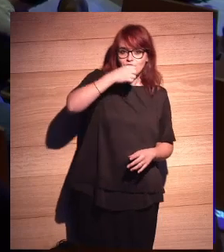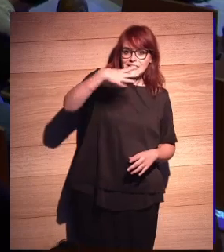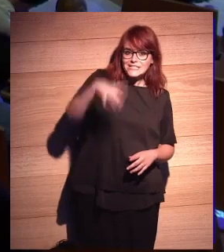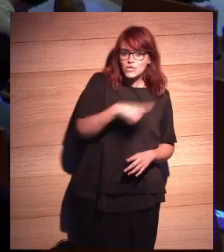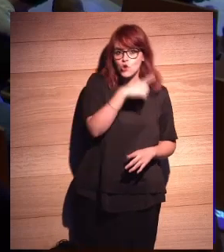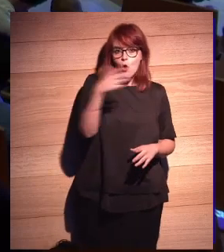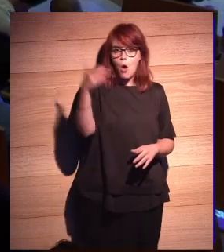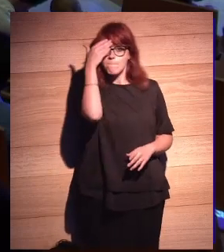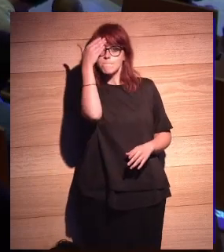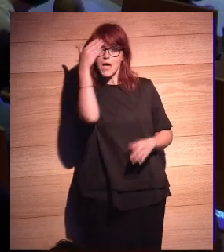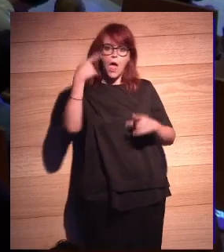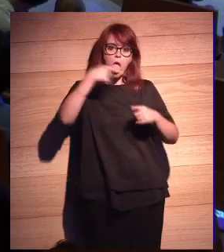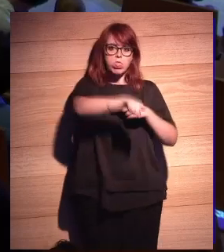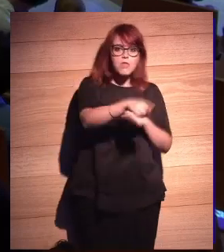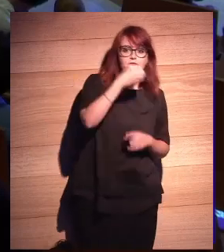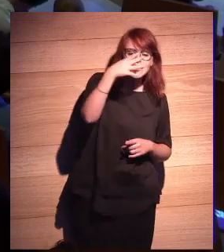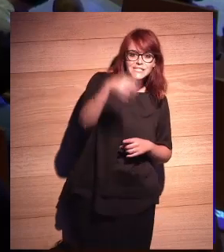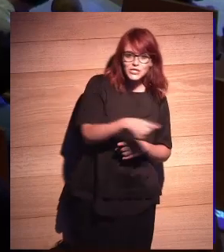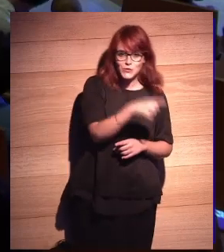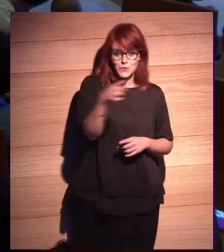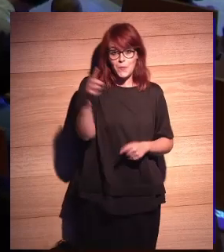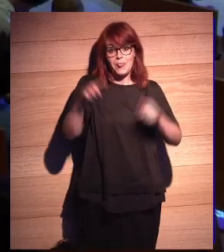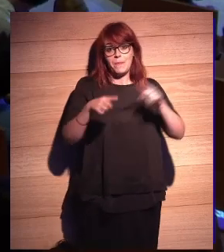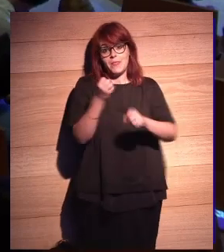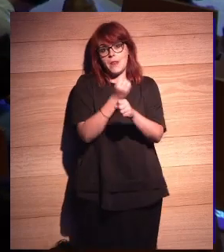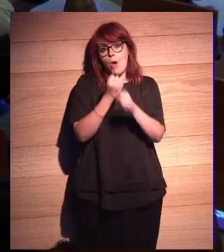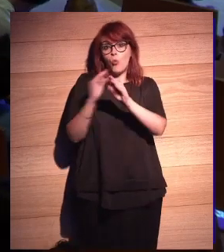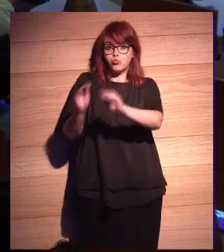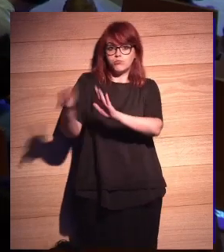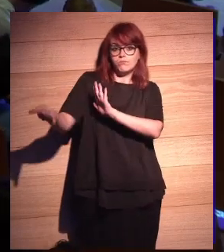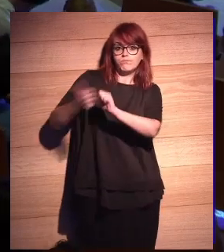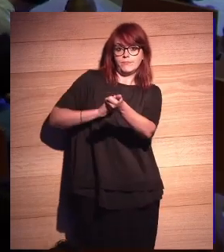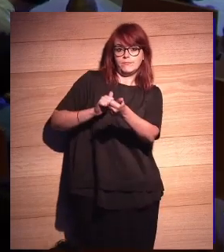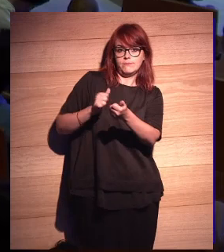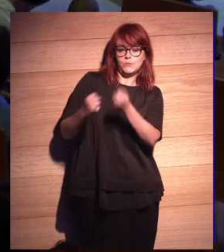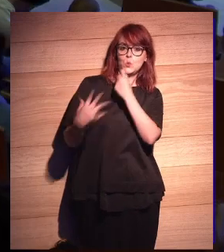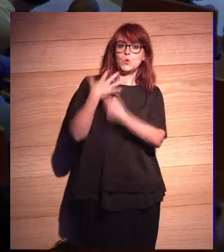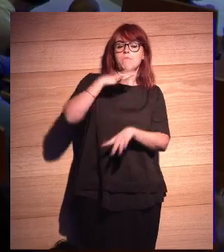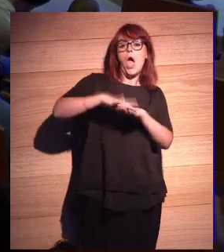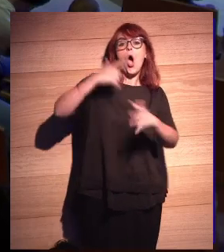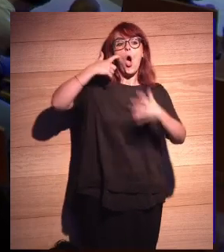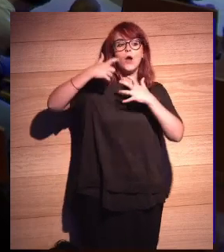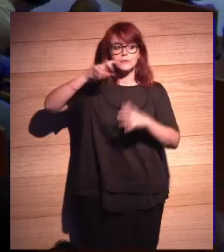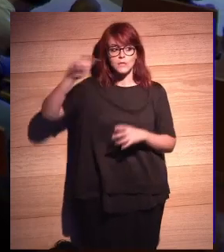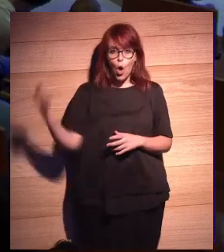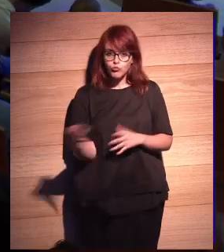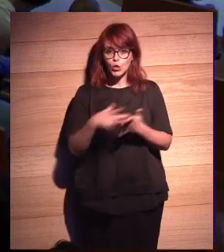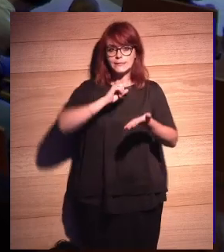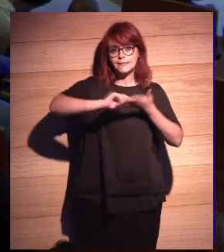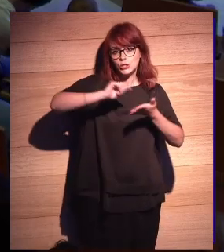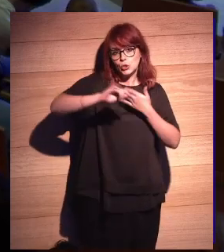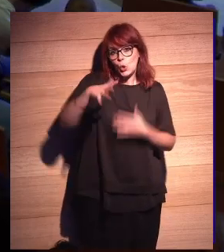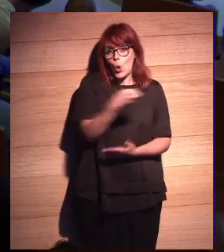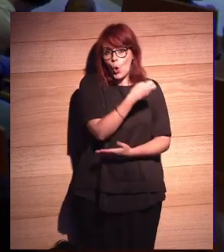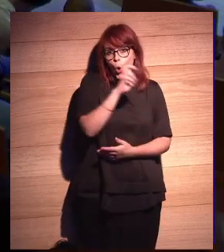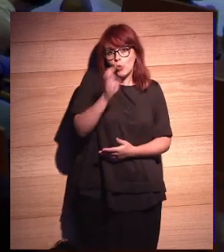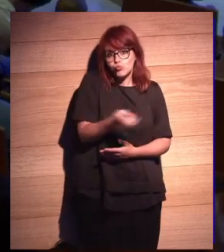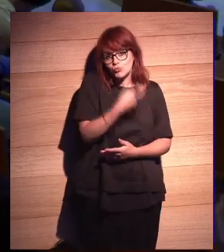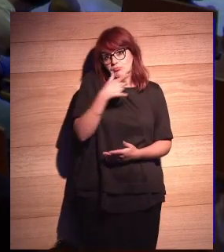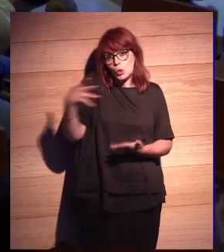on how it is. It could be wonderful that people hug you and they use your works by other artists